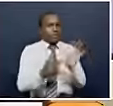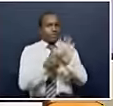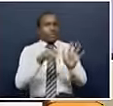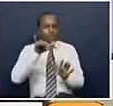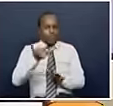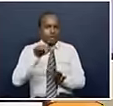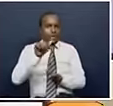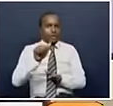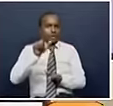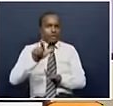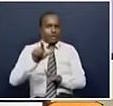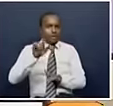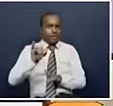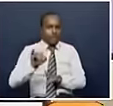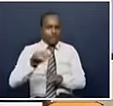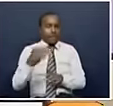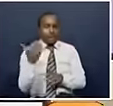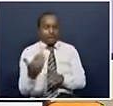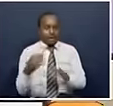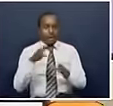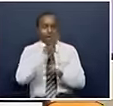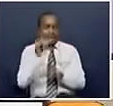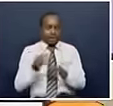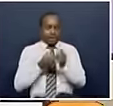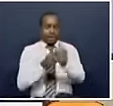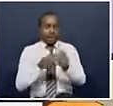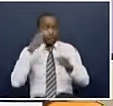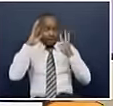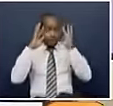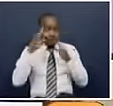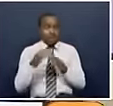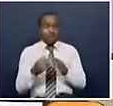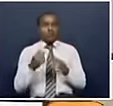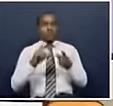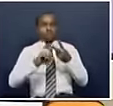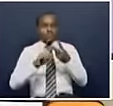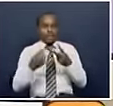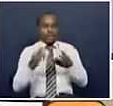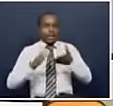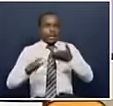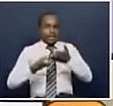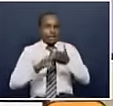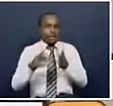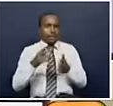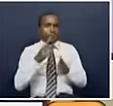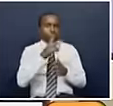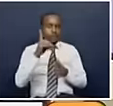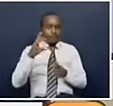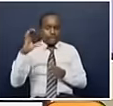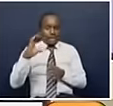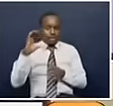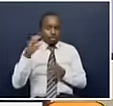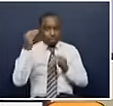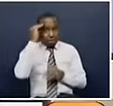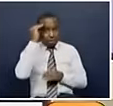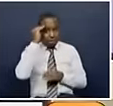know, the Young African Leadership Initiative, you know, the one you've just mentioned about accelerating the 21st century